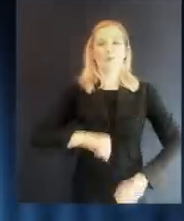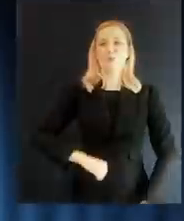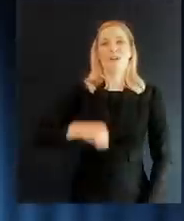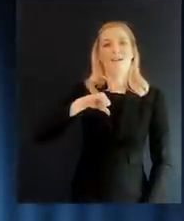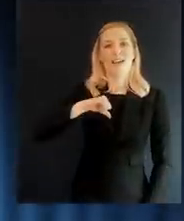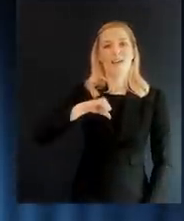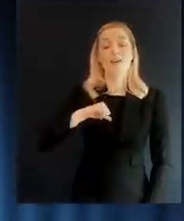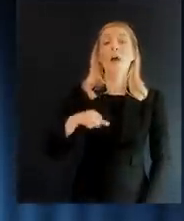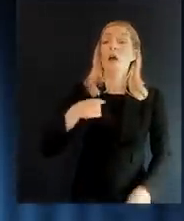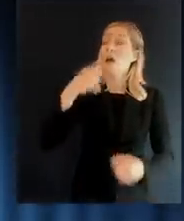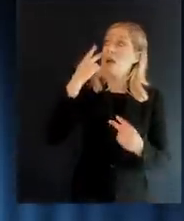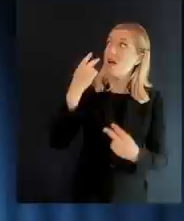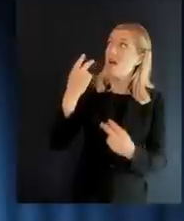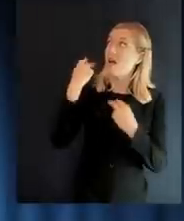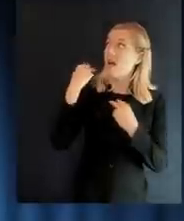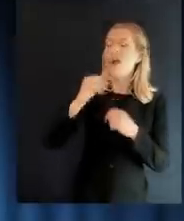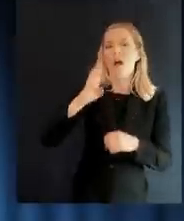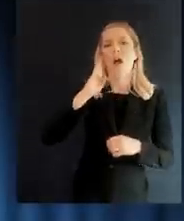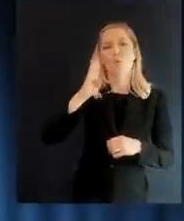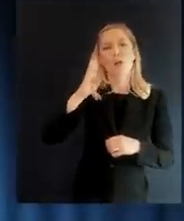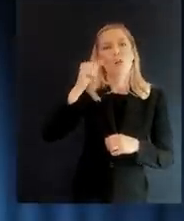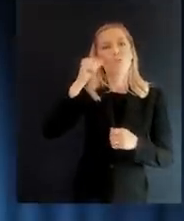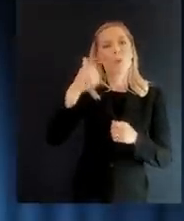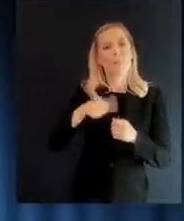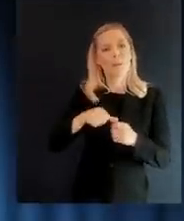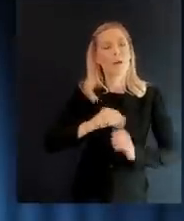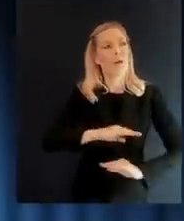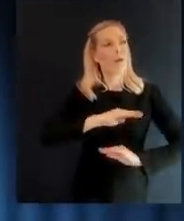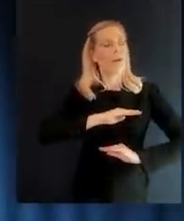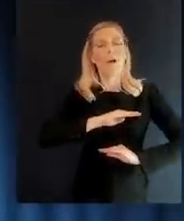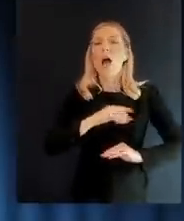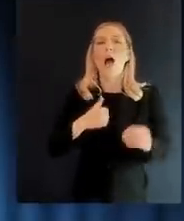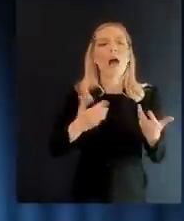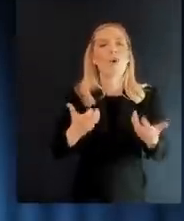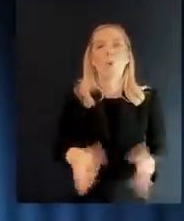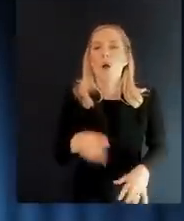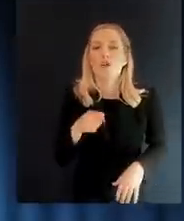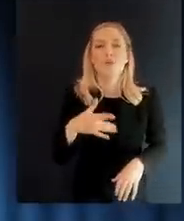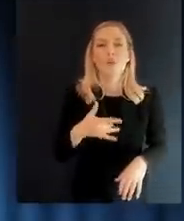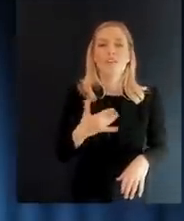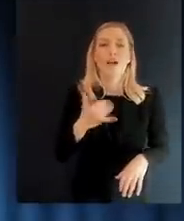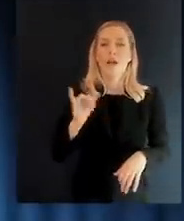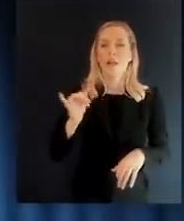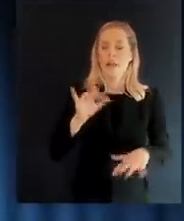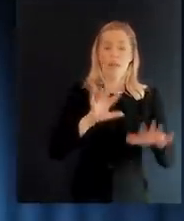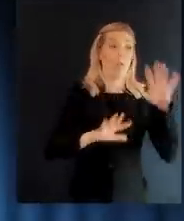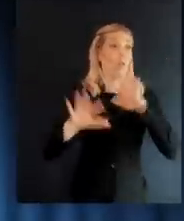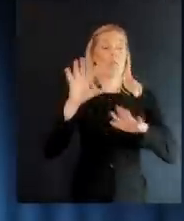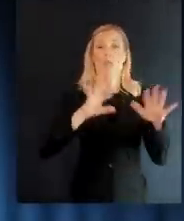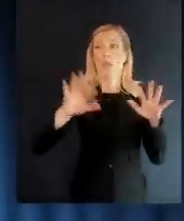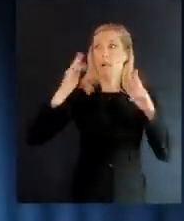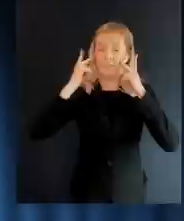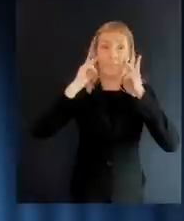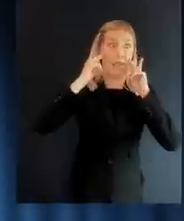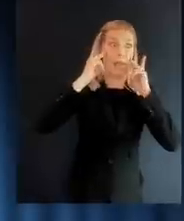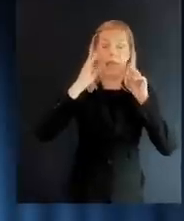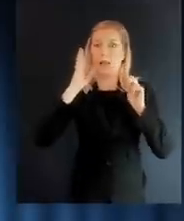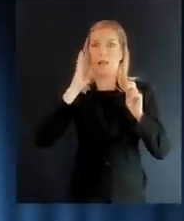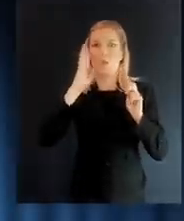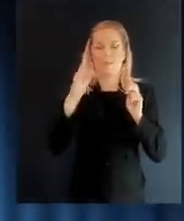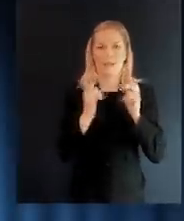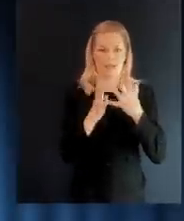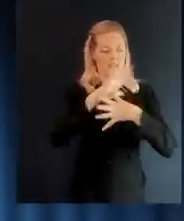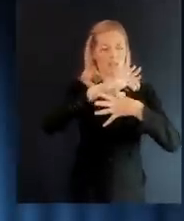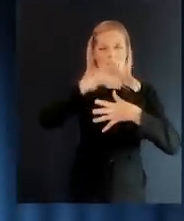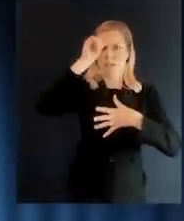with a sense of letdown. Let's not let the confusion and the panic of the tail end of our time here distract us from all of the good. I will never